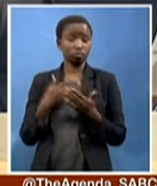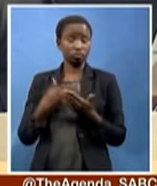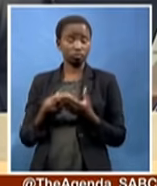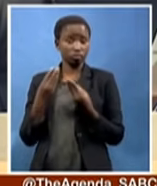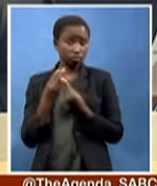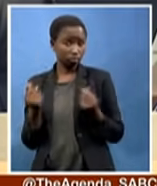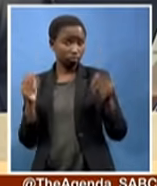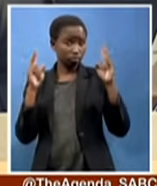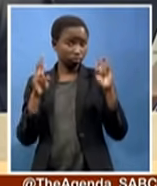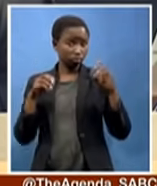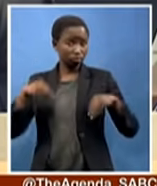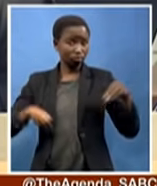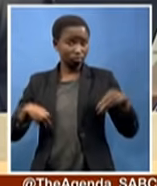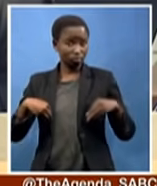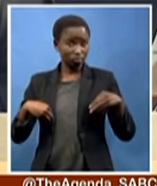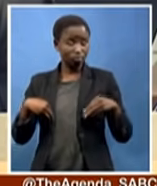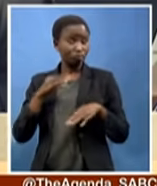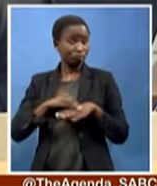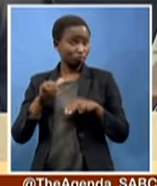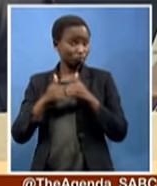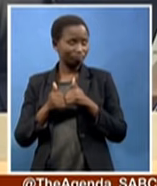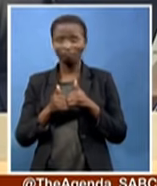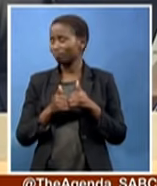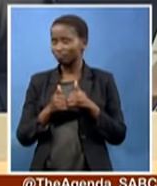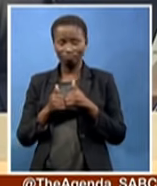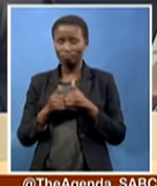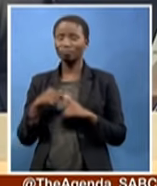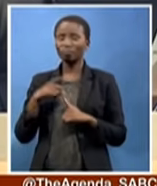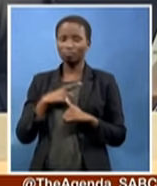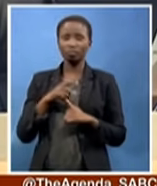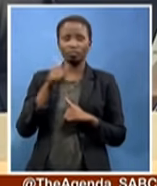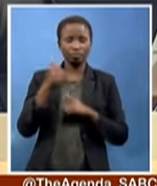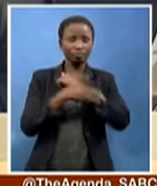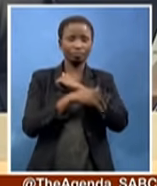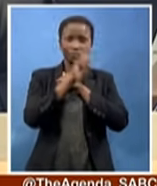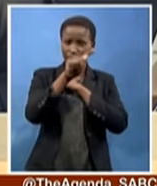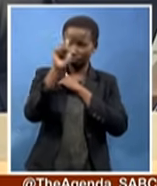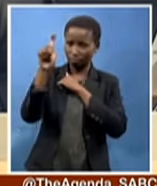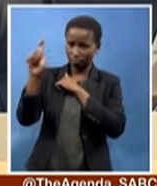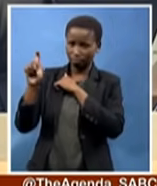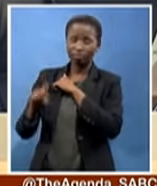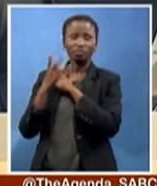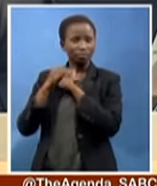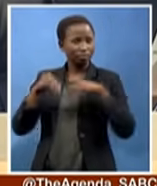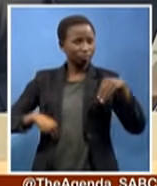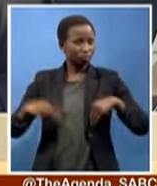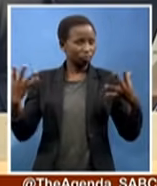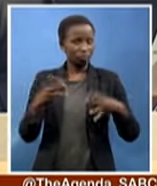Many other countries have to deal with corruption in the political, economic, and social spheres.